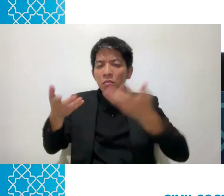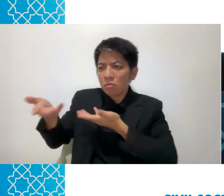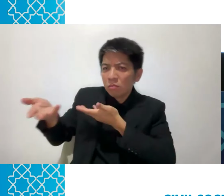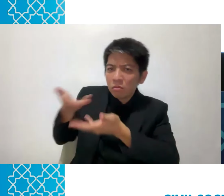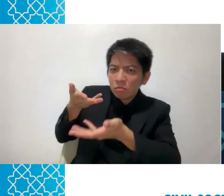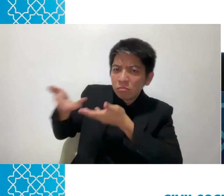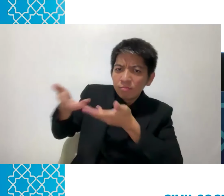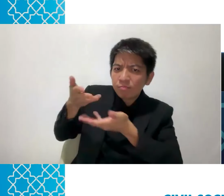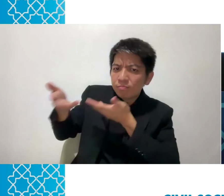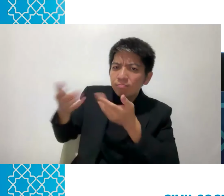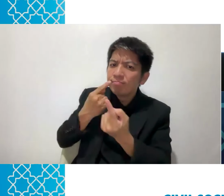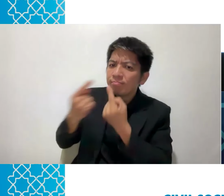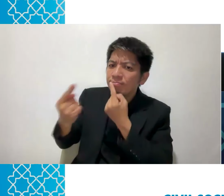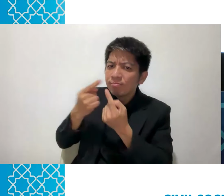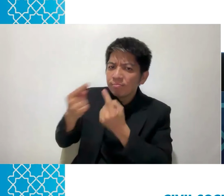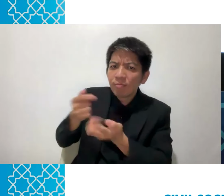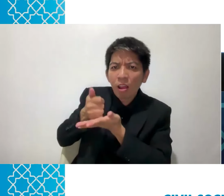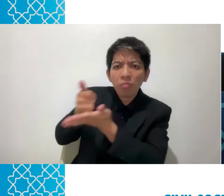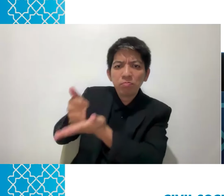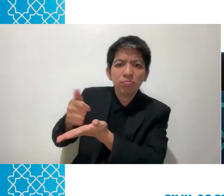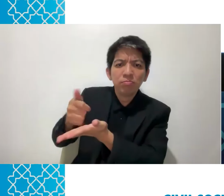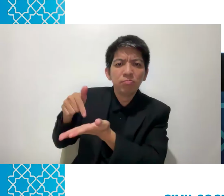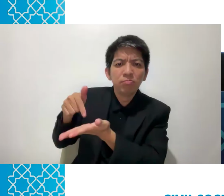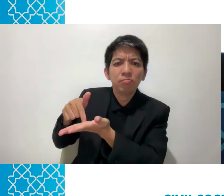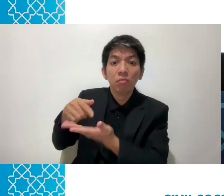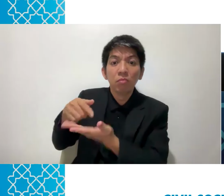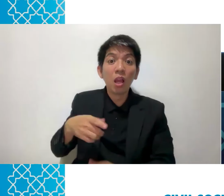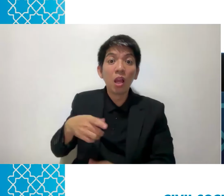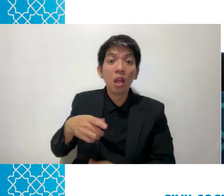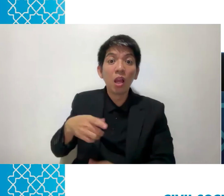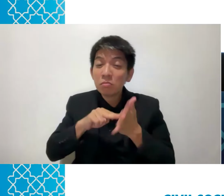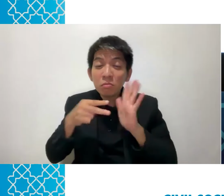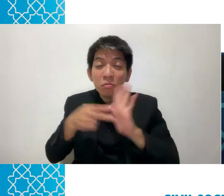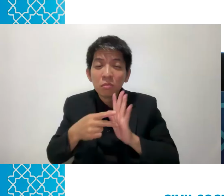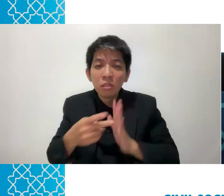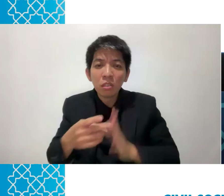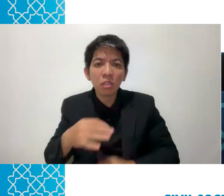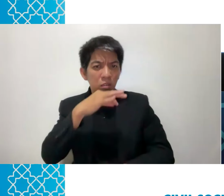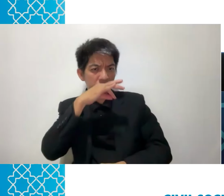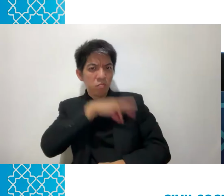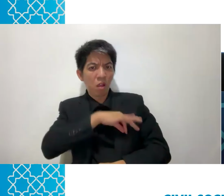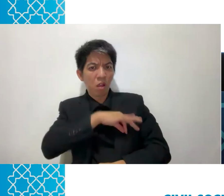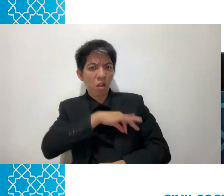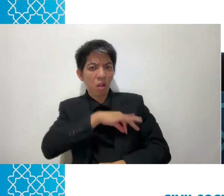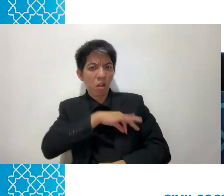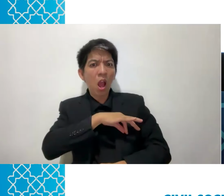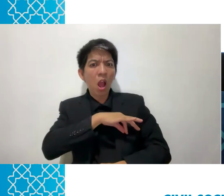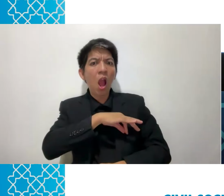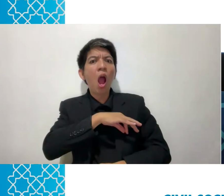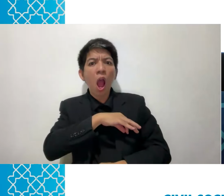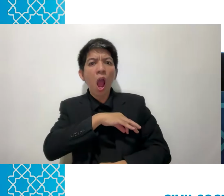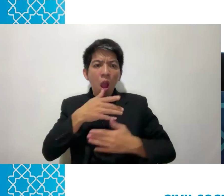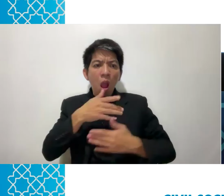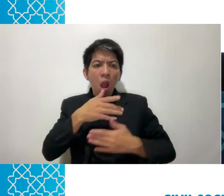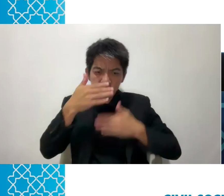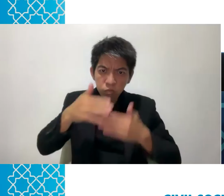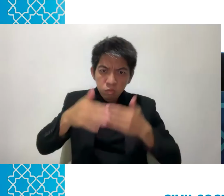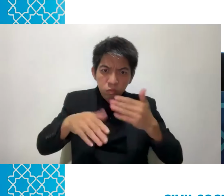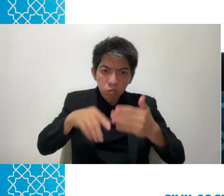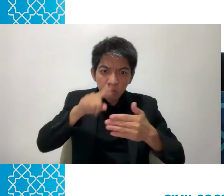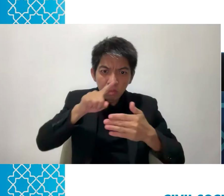positive benefits, outcomes, and make the investment sustainable. The reason